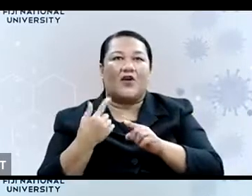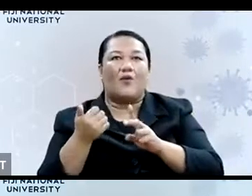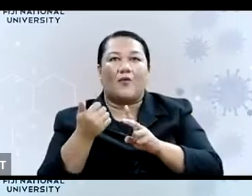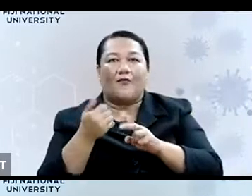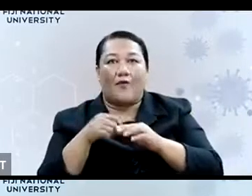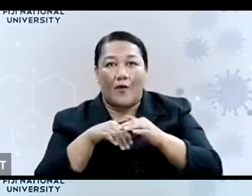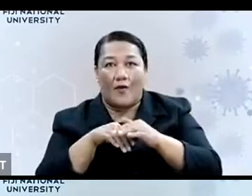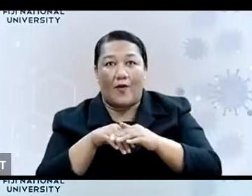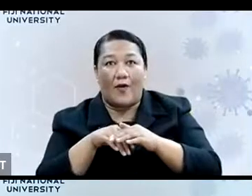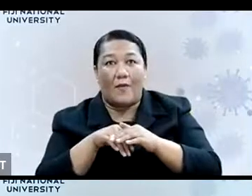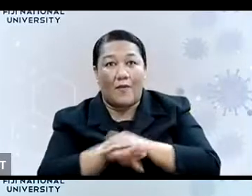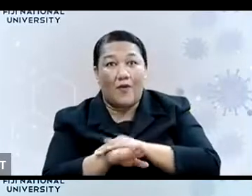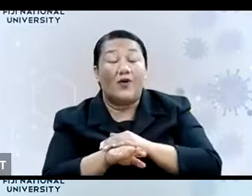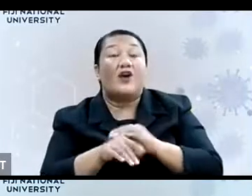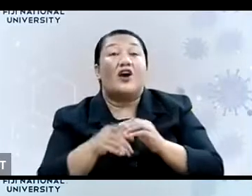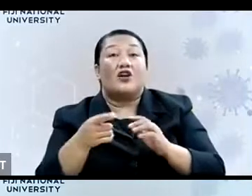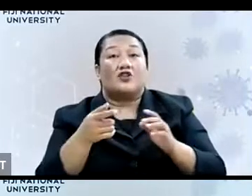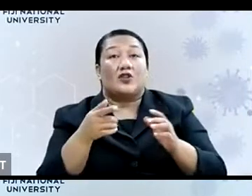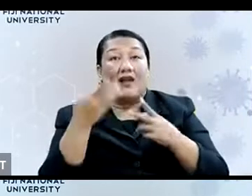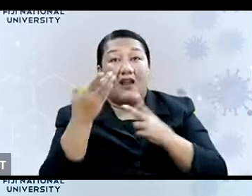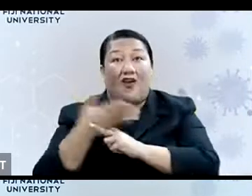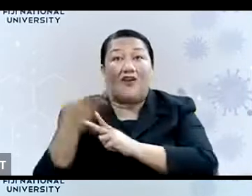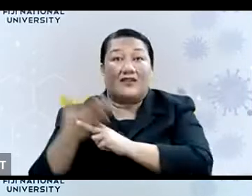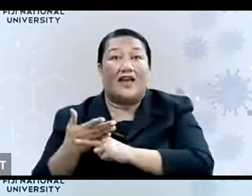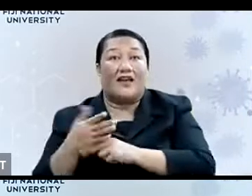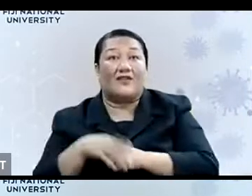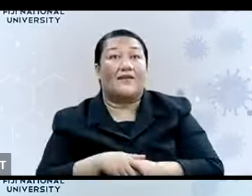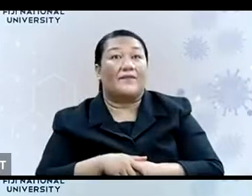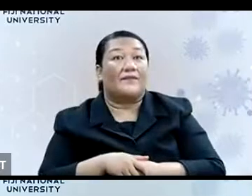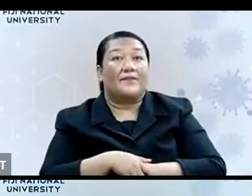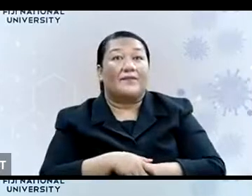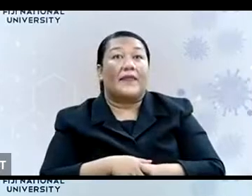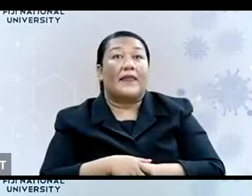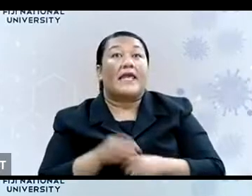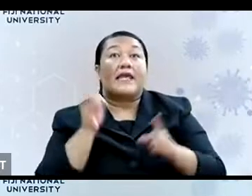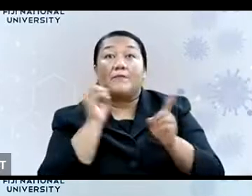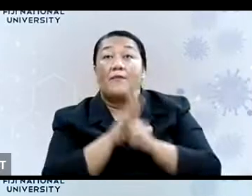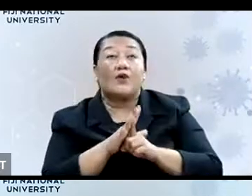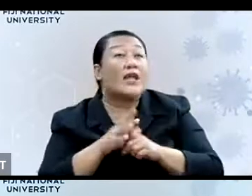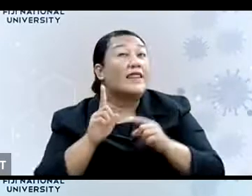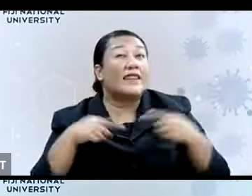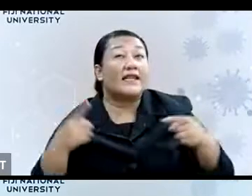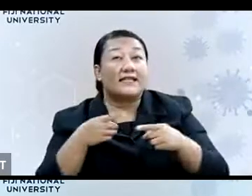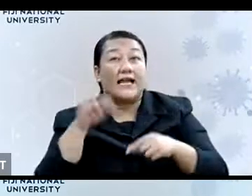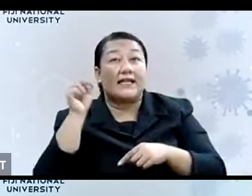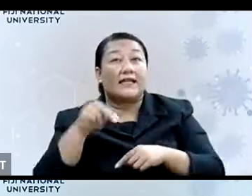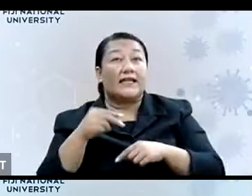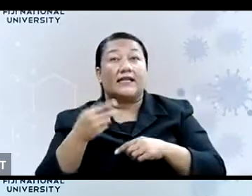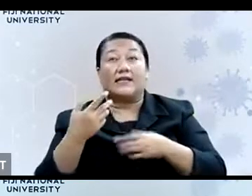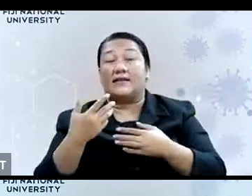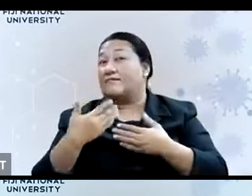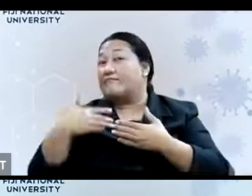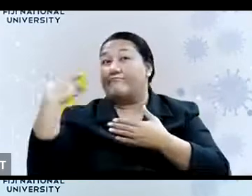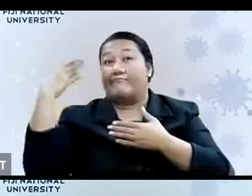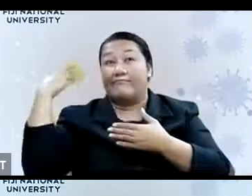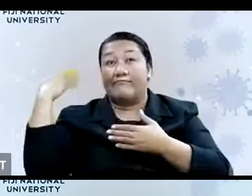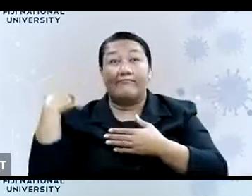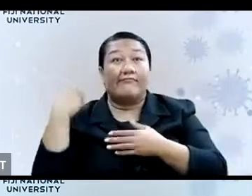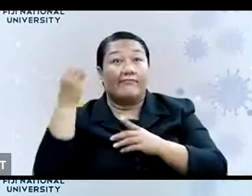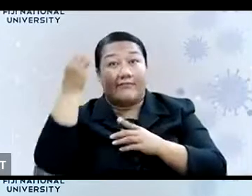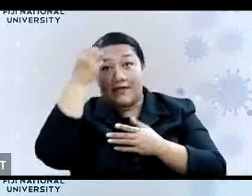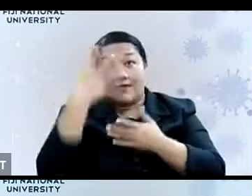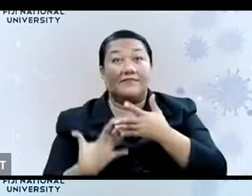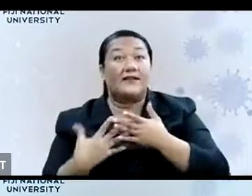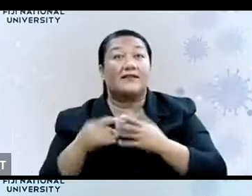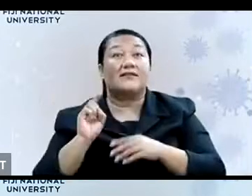of the important things that that we have learned from past experience is the need to